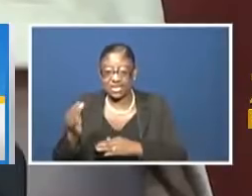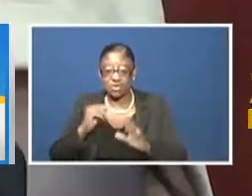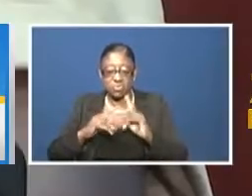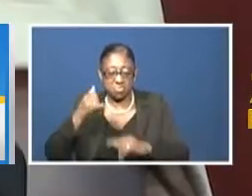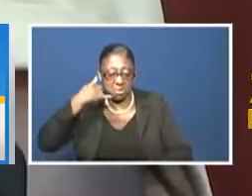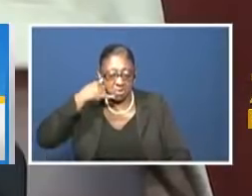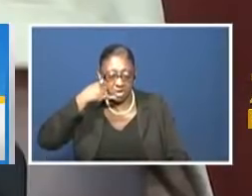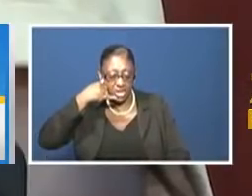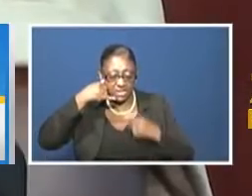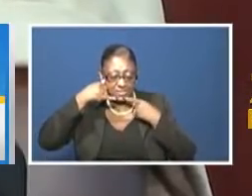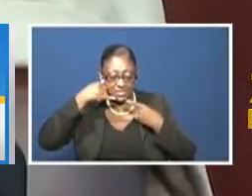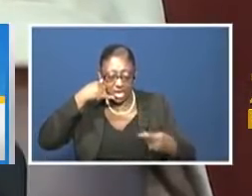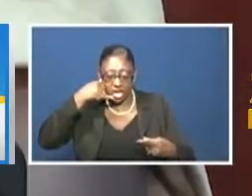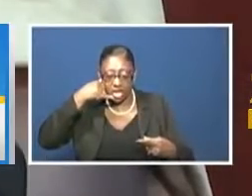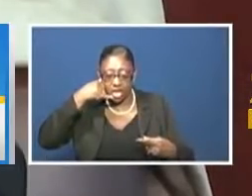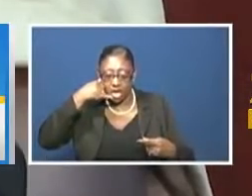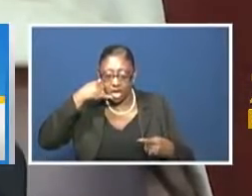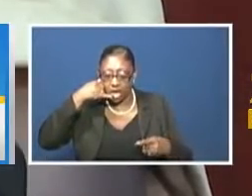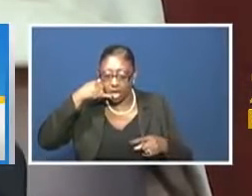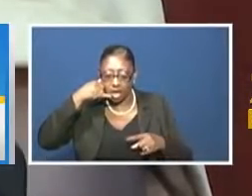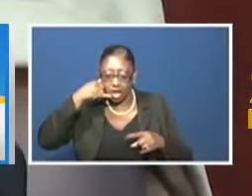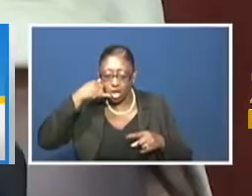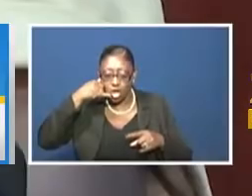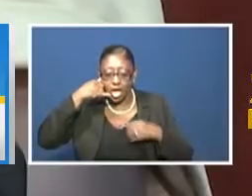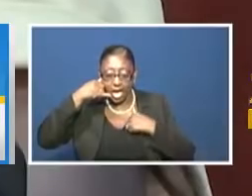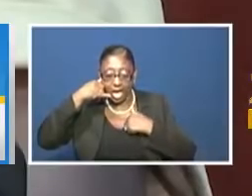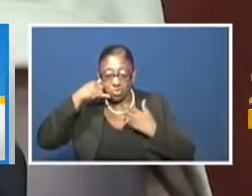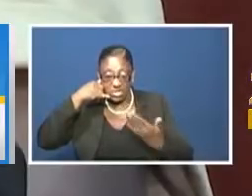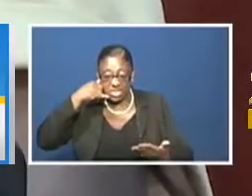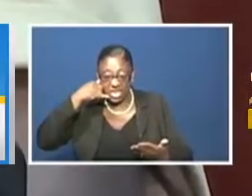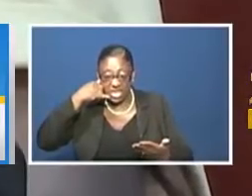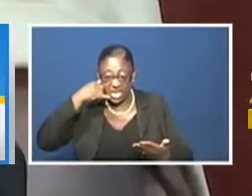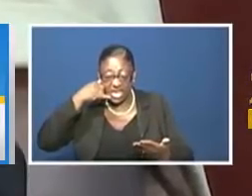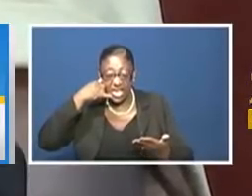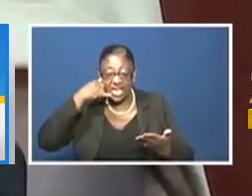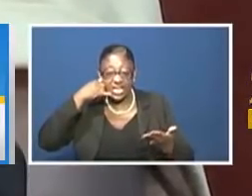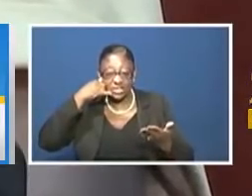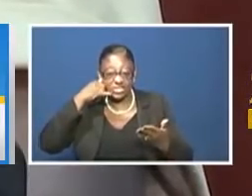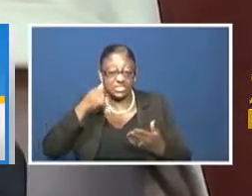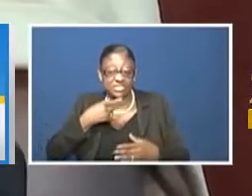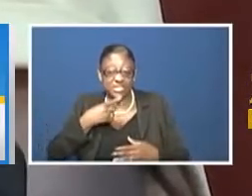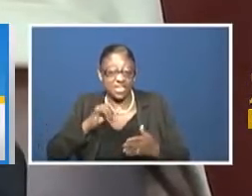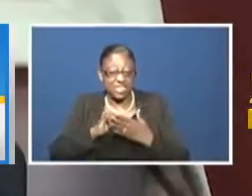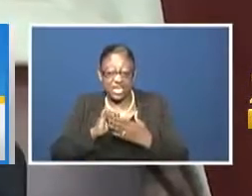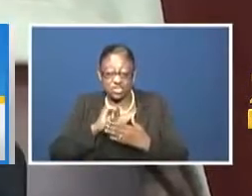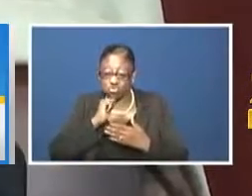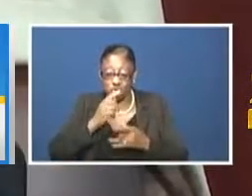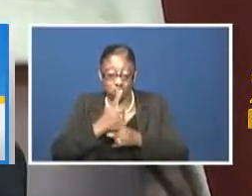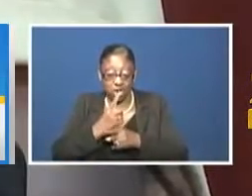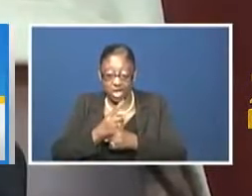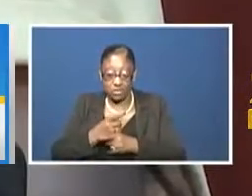call me and they would say, I was there, that account what you all give, that ain't go like that.